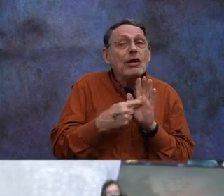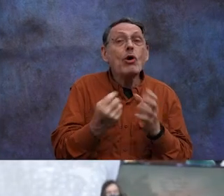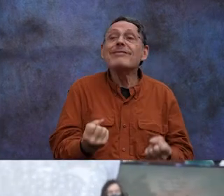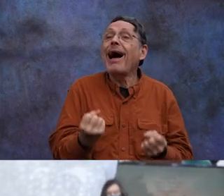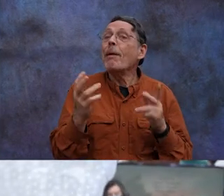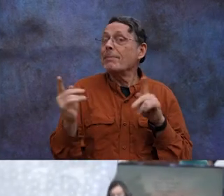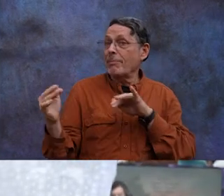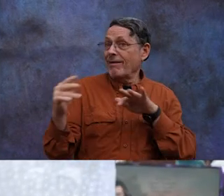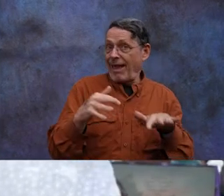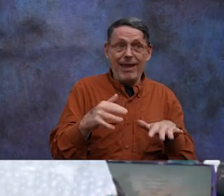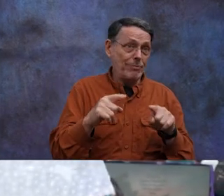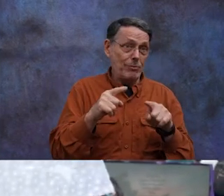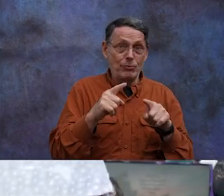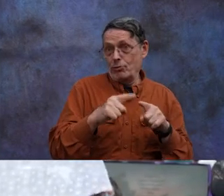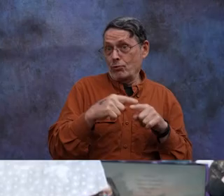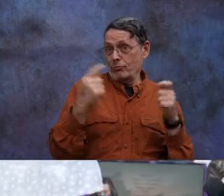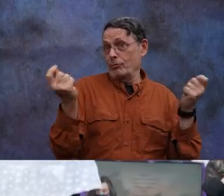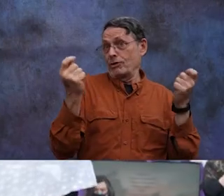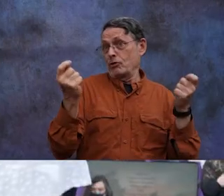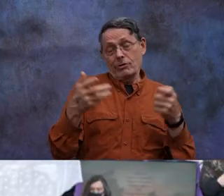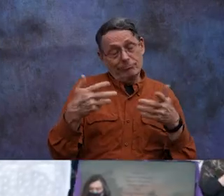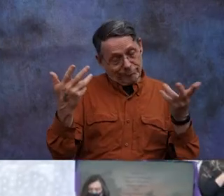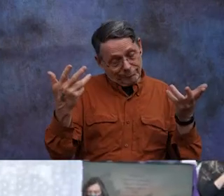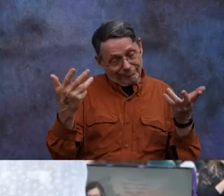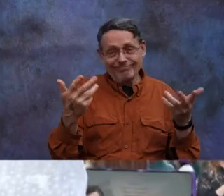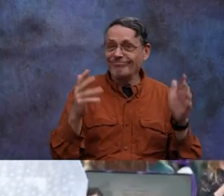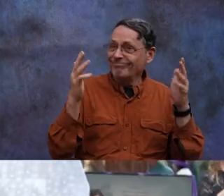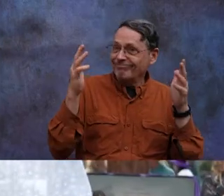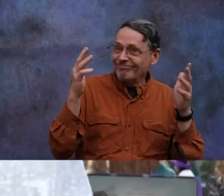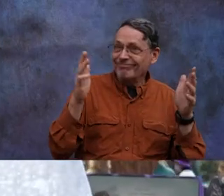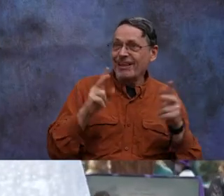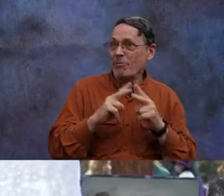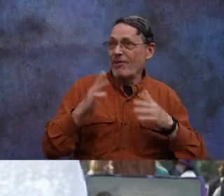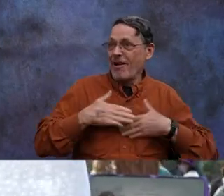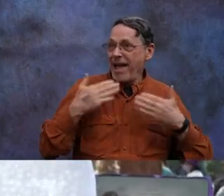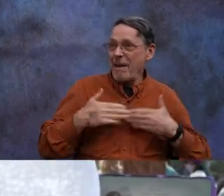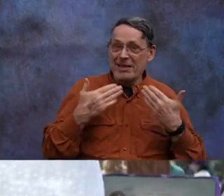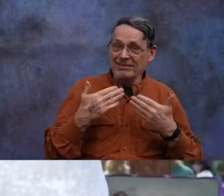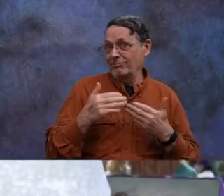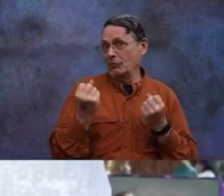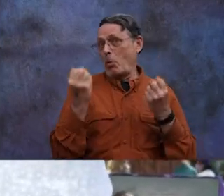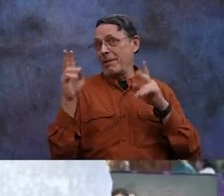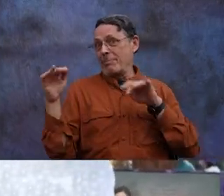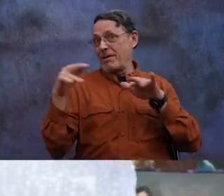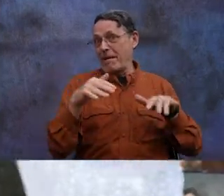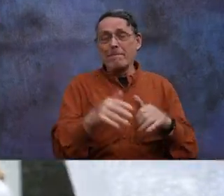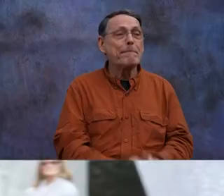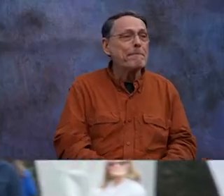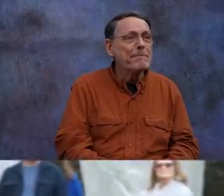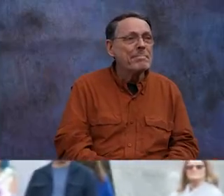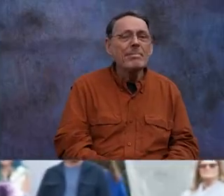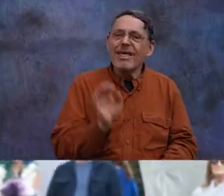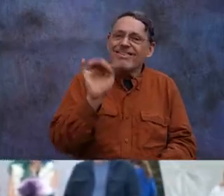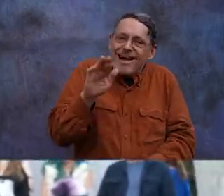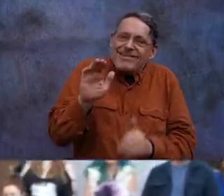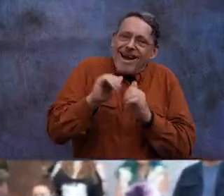people came. Yeah. Woo! Which we're very happy about. And this is all part of how we